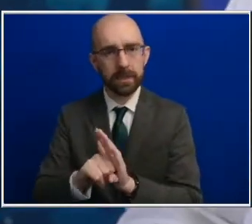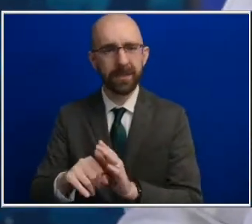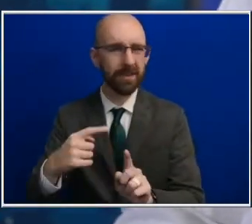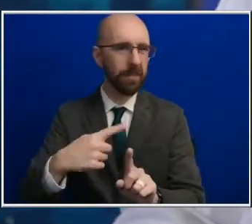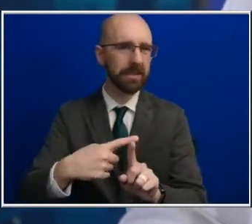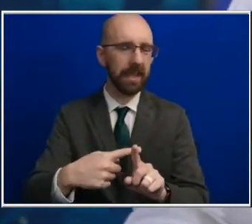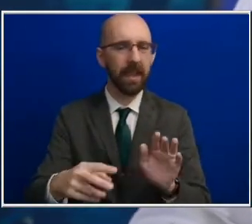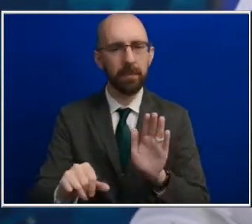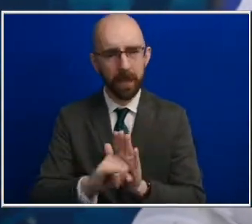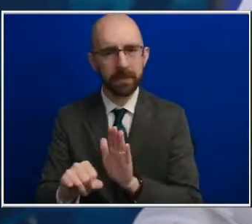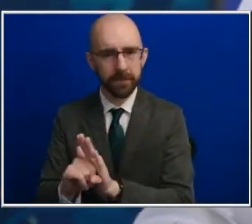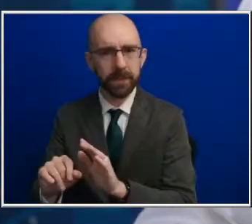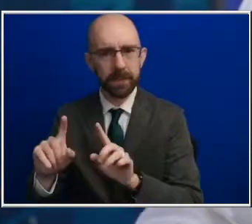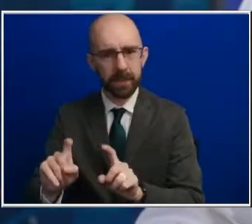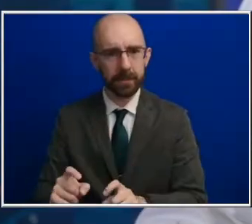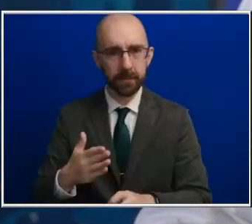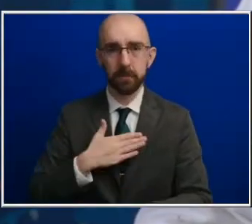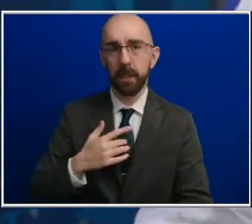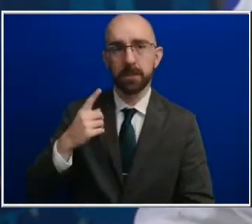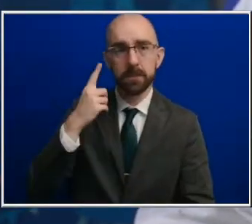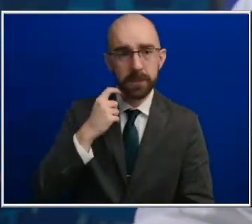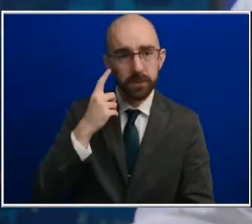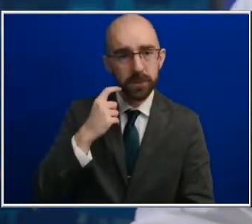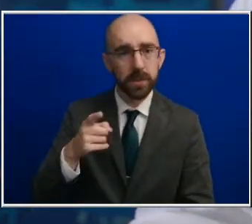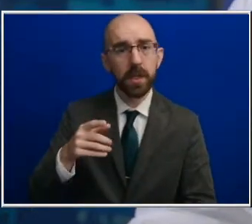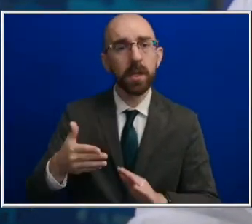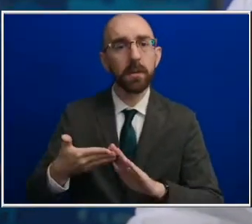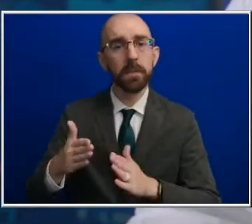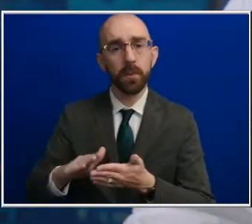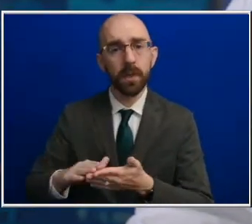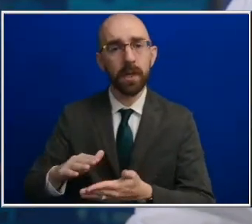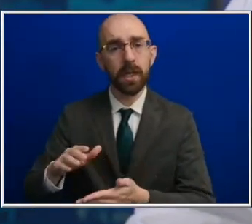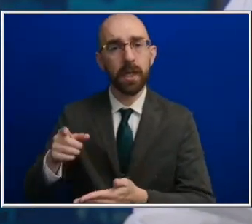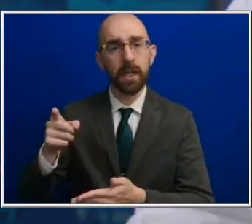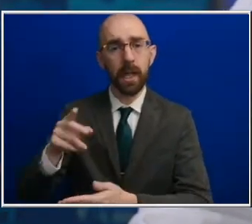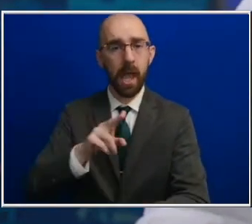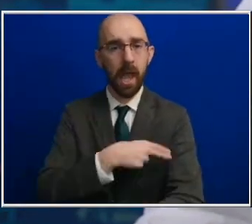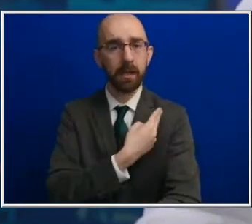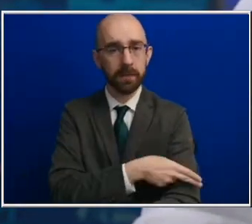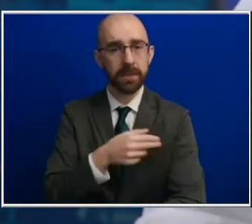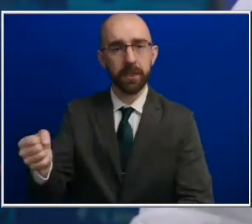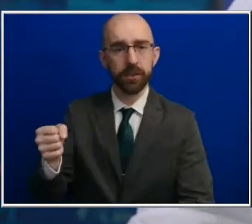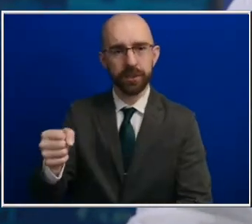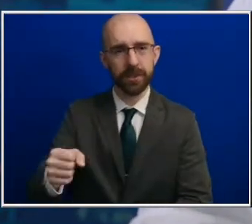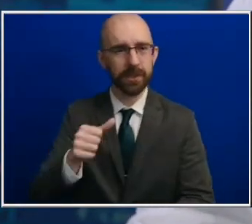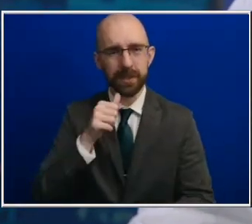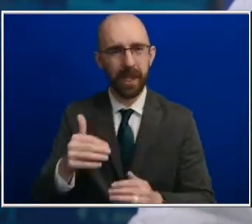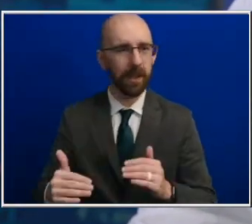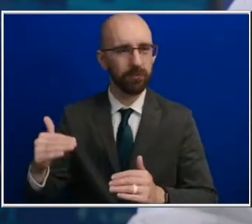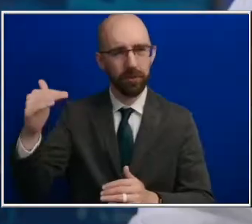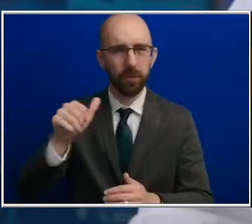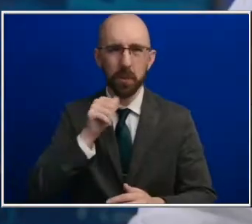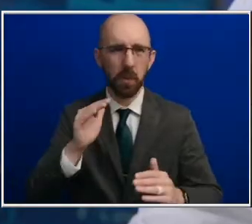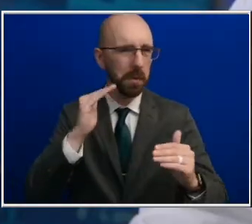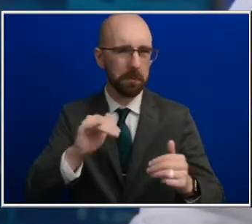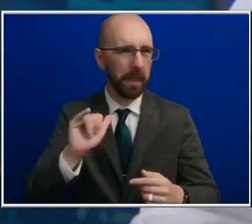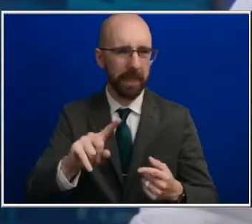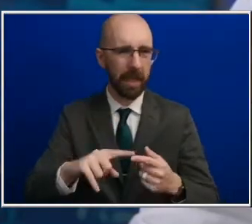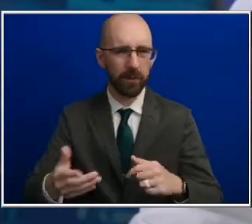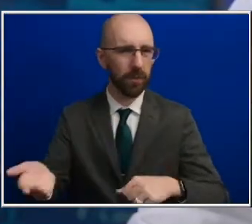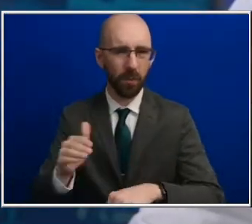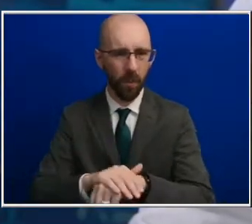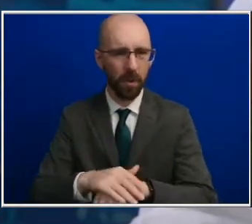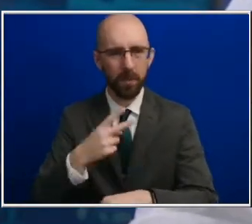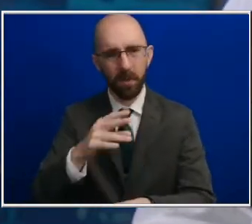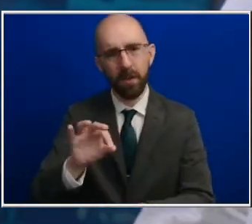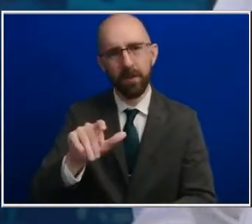so my suspicion is it's higher in the community. Hospitalizations haven't risen as much, which is good news. I don't think we expect them to. You know, if you look at the influenza